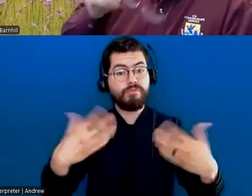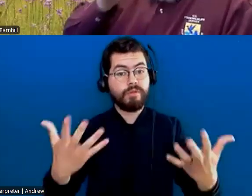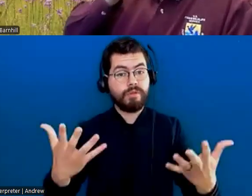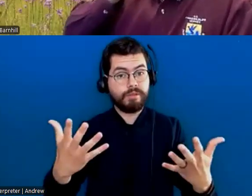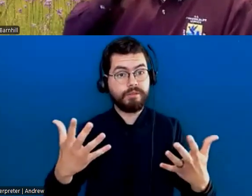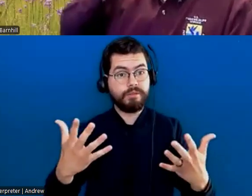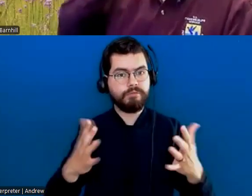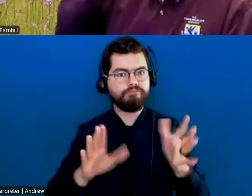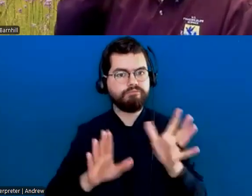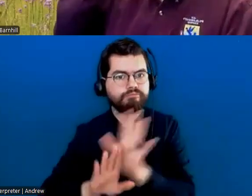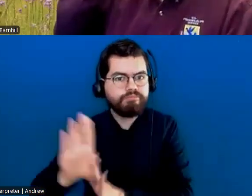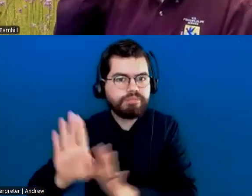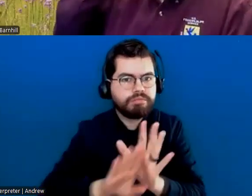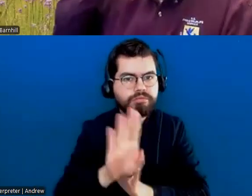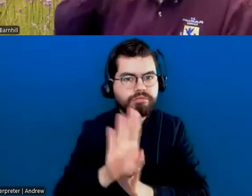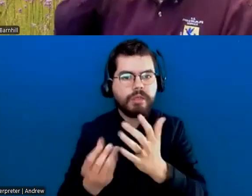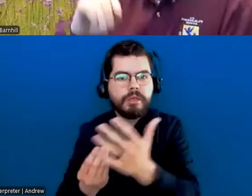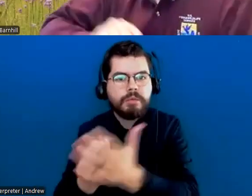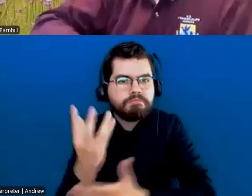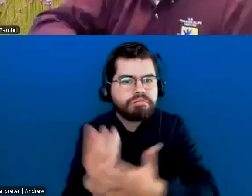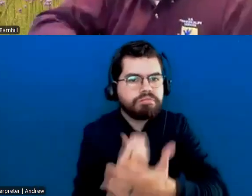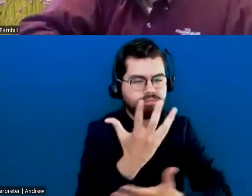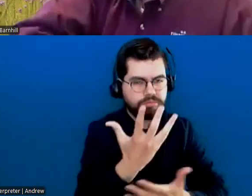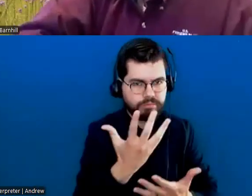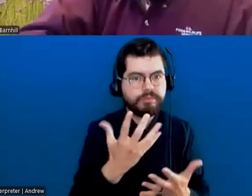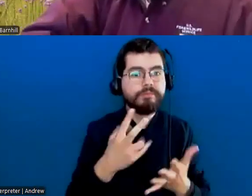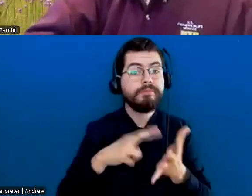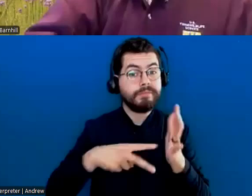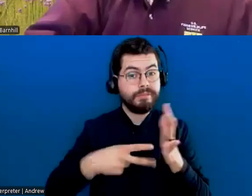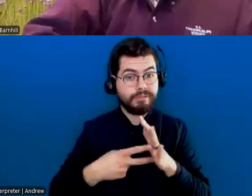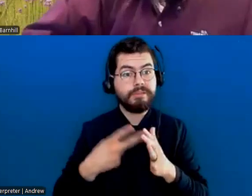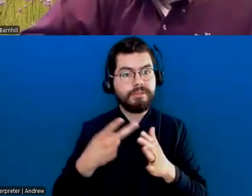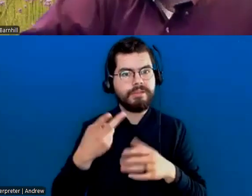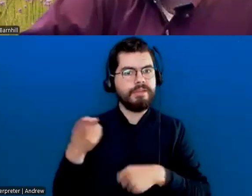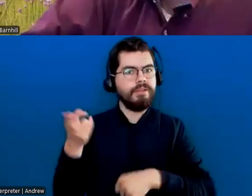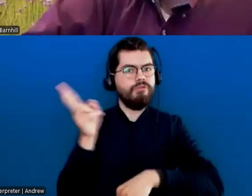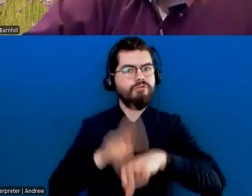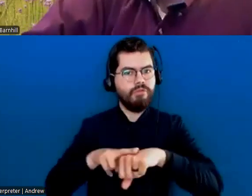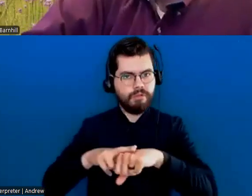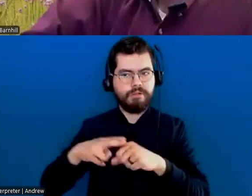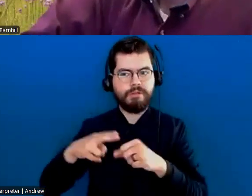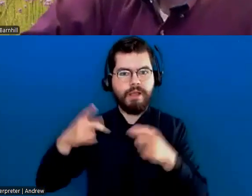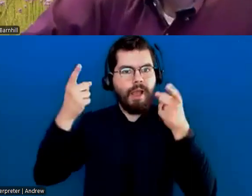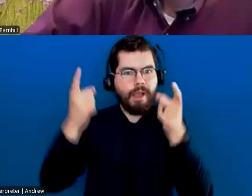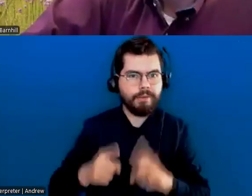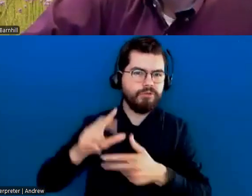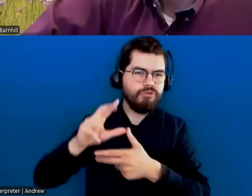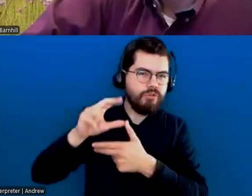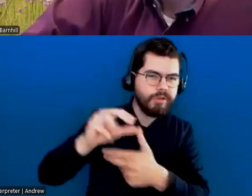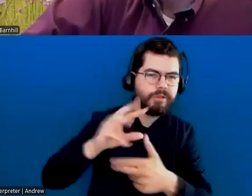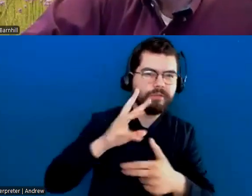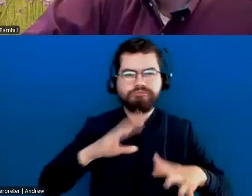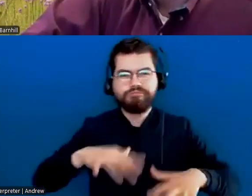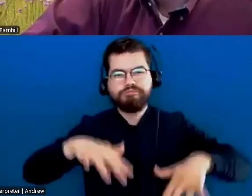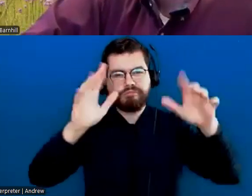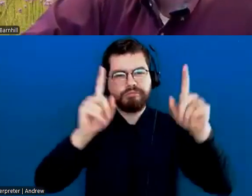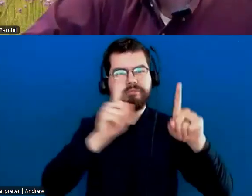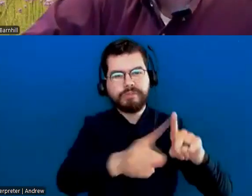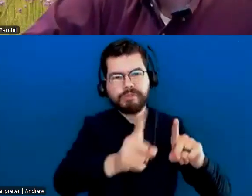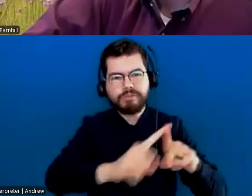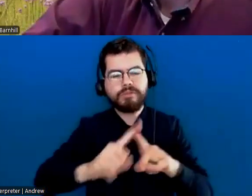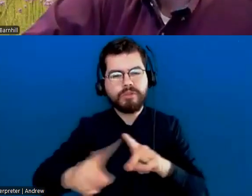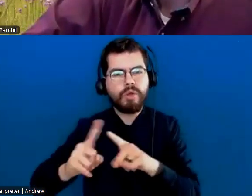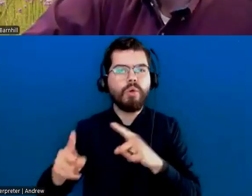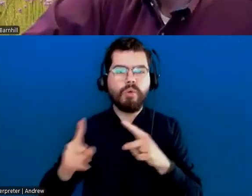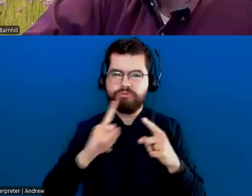on natural disturbances, and we only really supplement those with the management that we do.